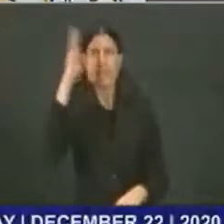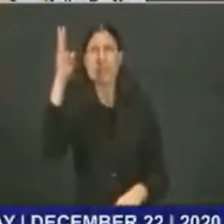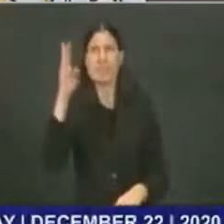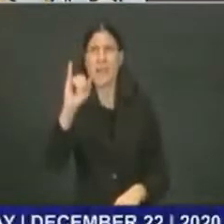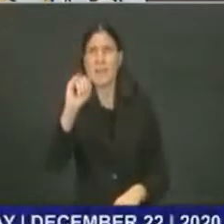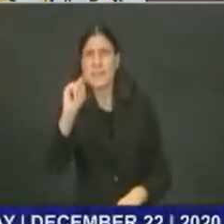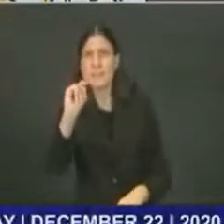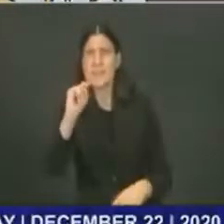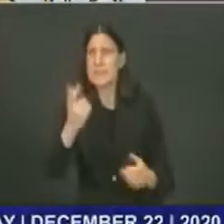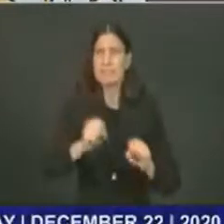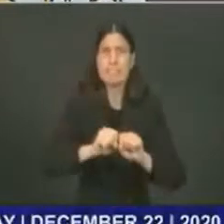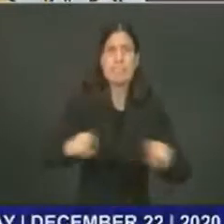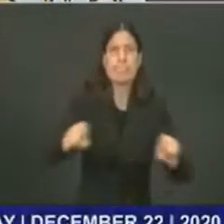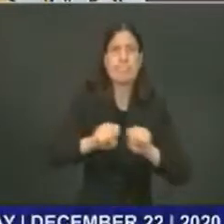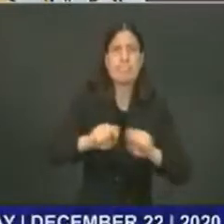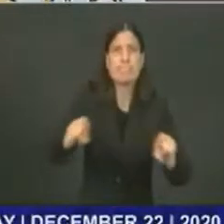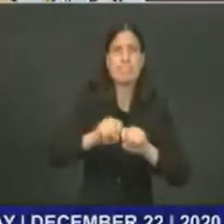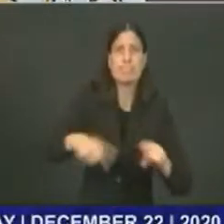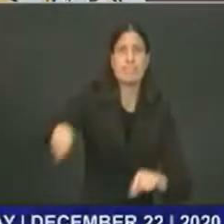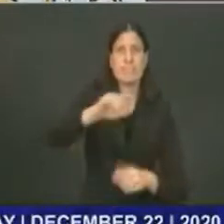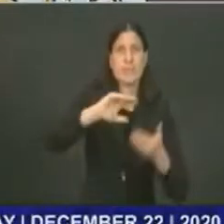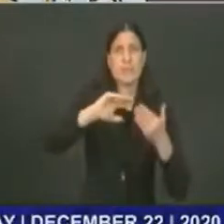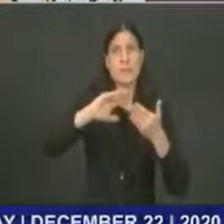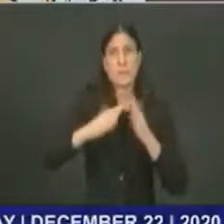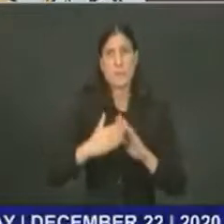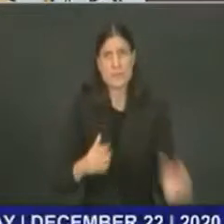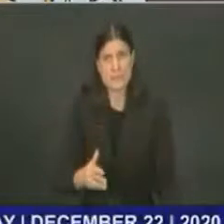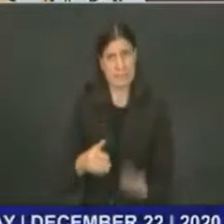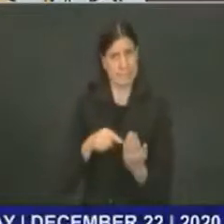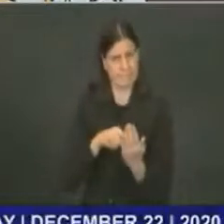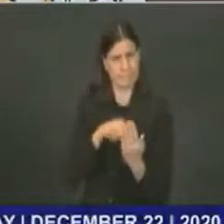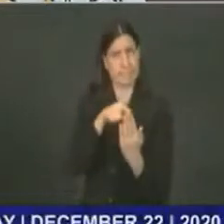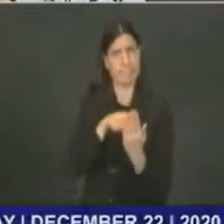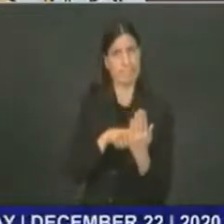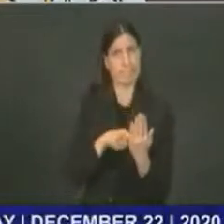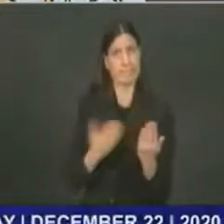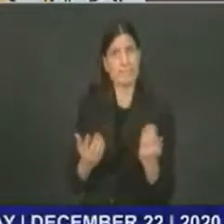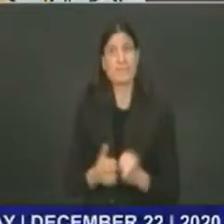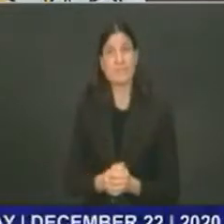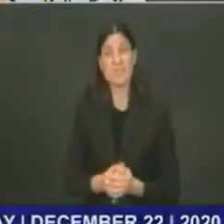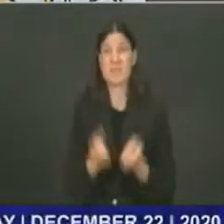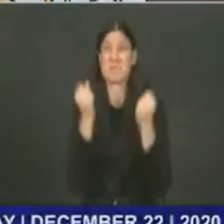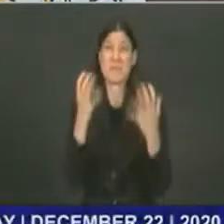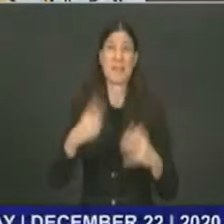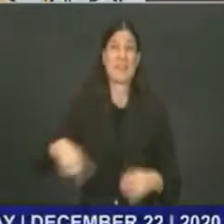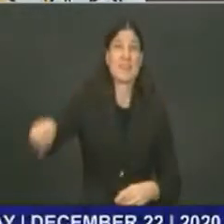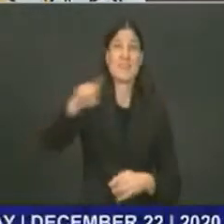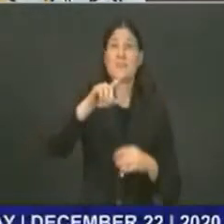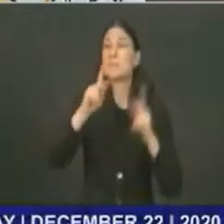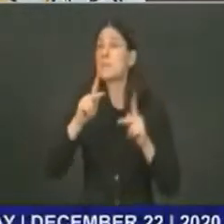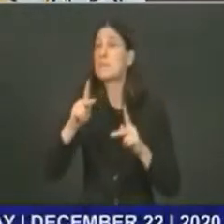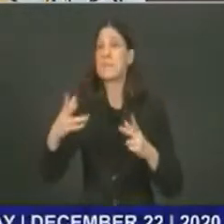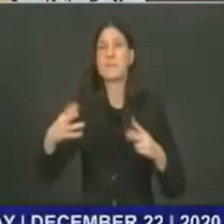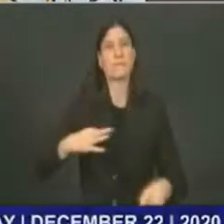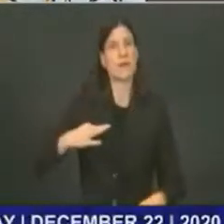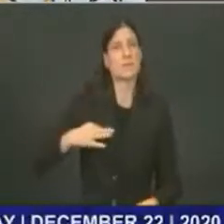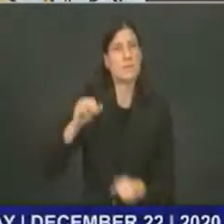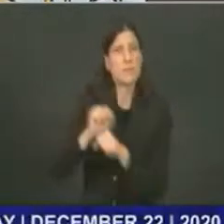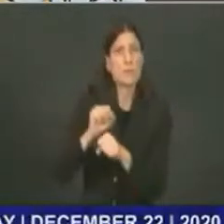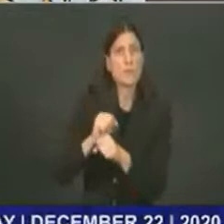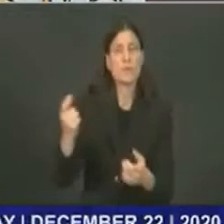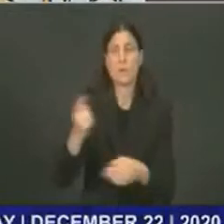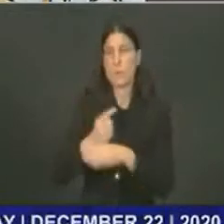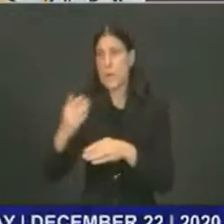and on holidays to keep people safe, we couldn't have gotten through the year without each and every one of you. I would venture to say, before